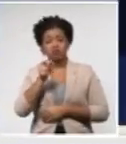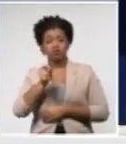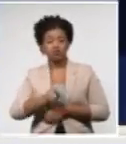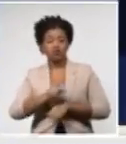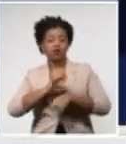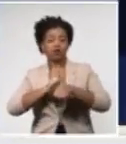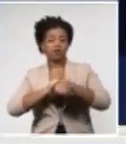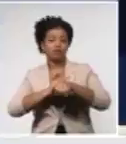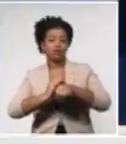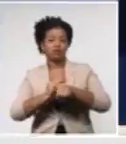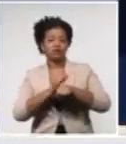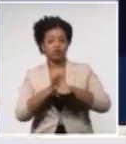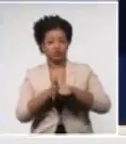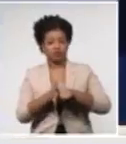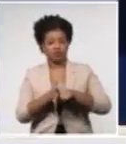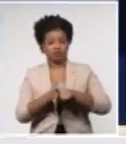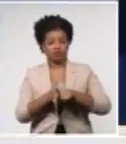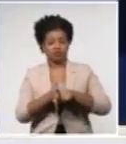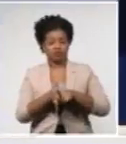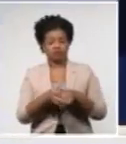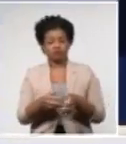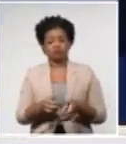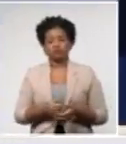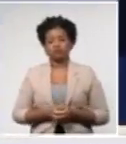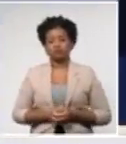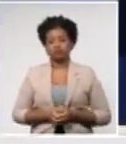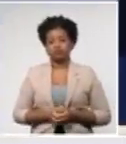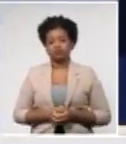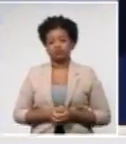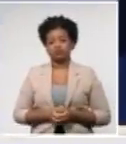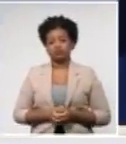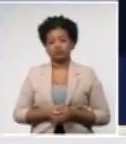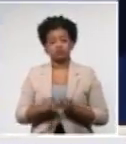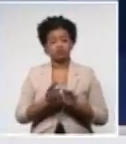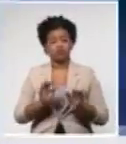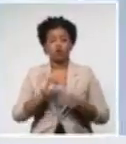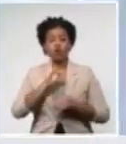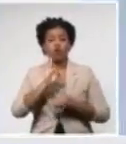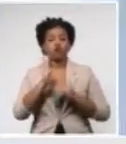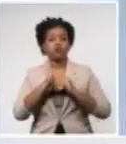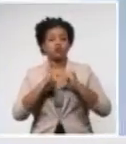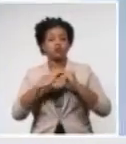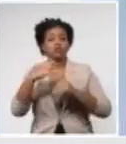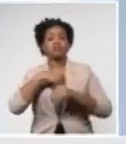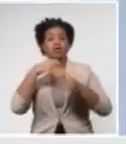of the Americas, the epicenter. And yesterday, in the region,